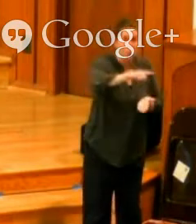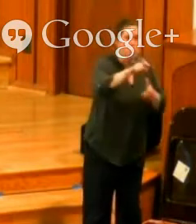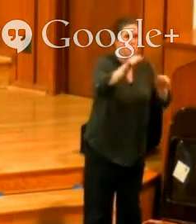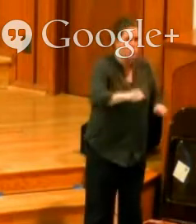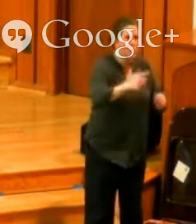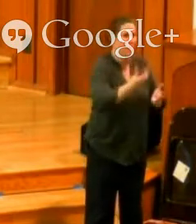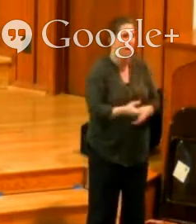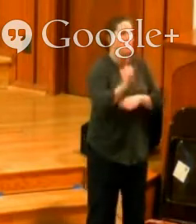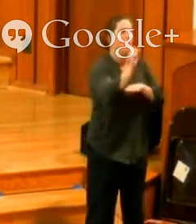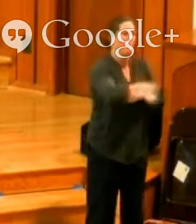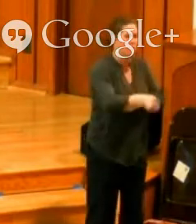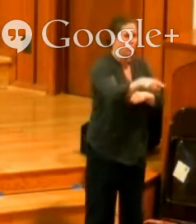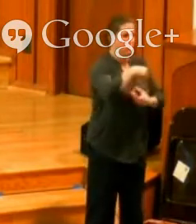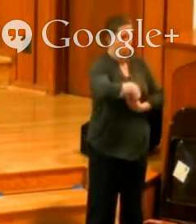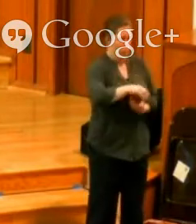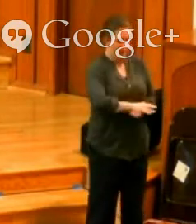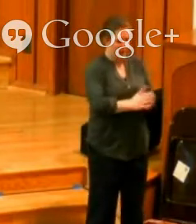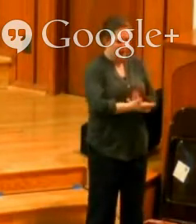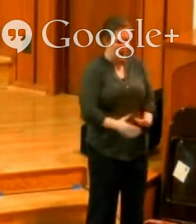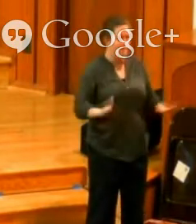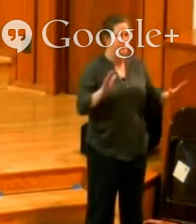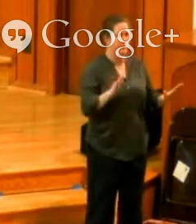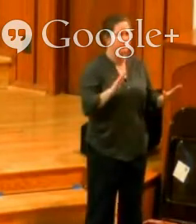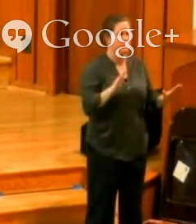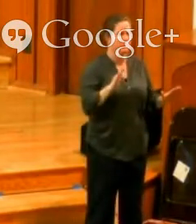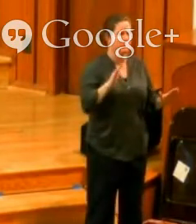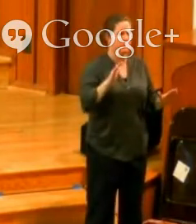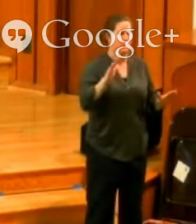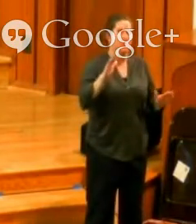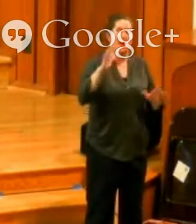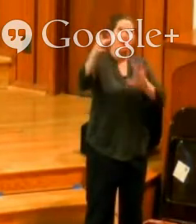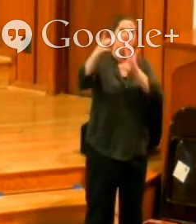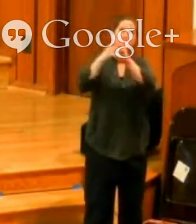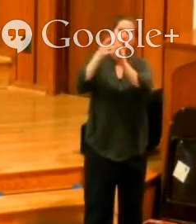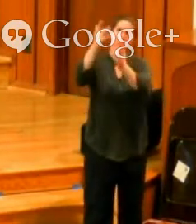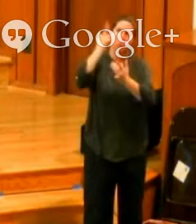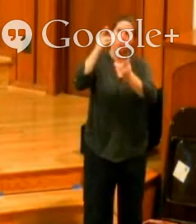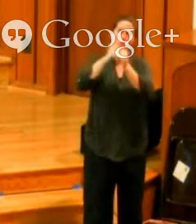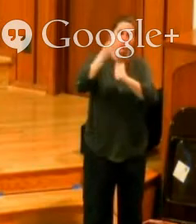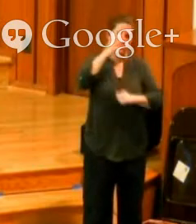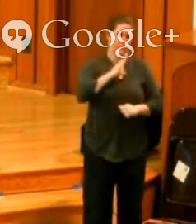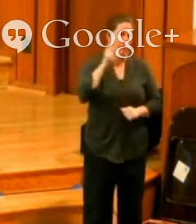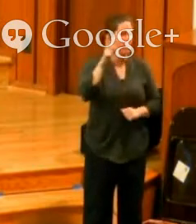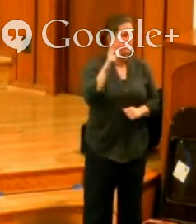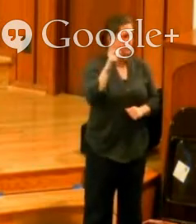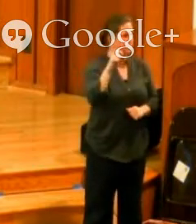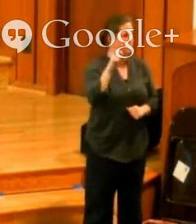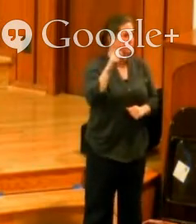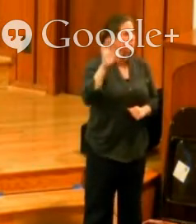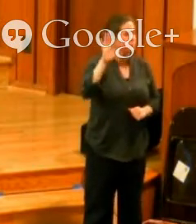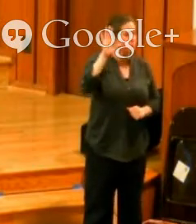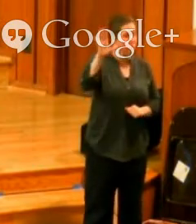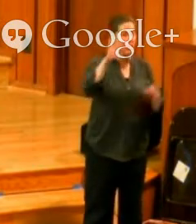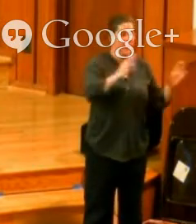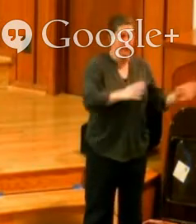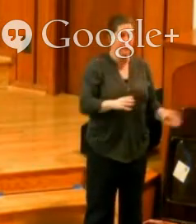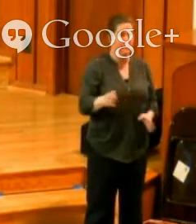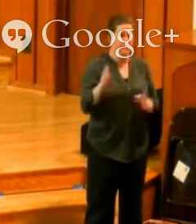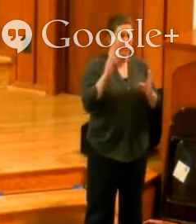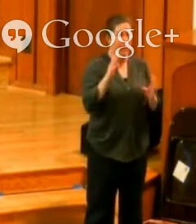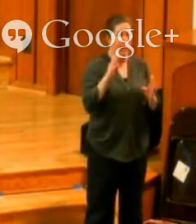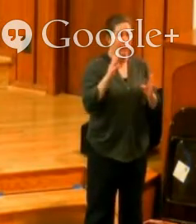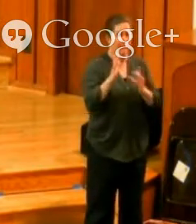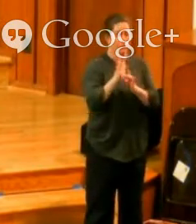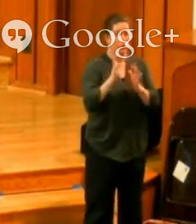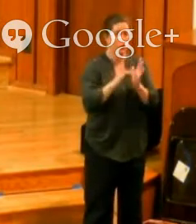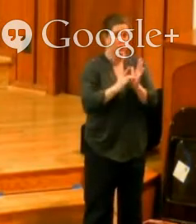peace, and so that you can have favor and find mercy with God. So God's plan for Jesus was a sinful